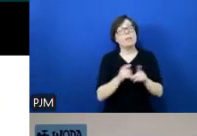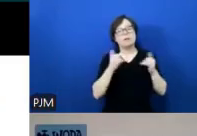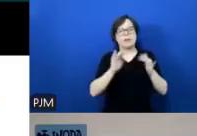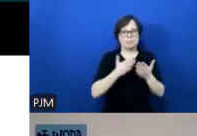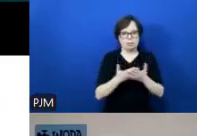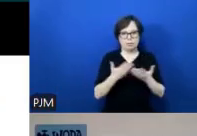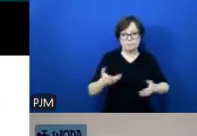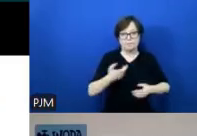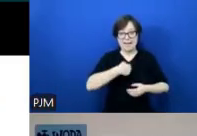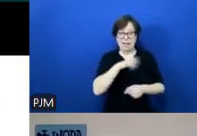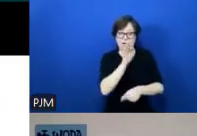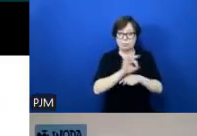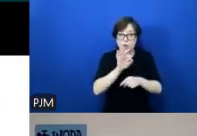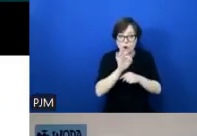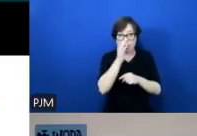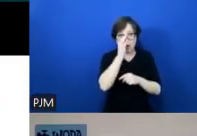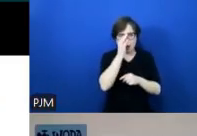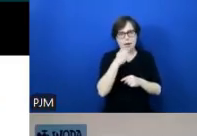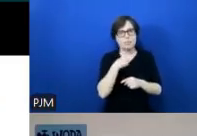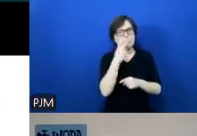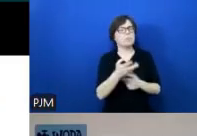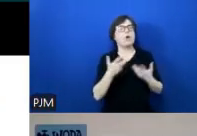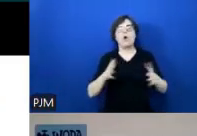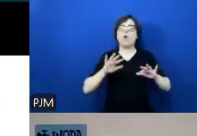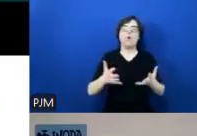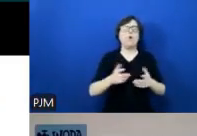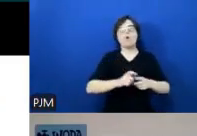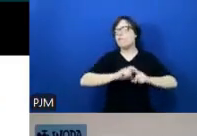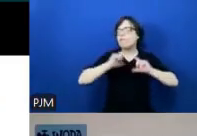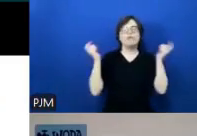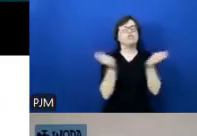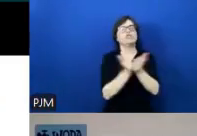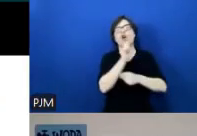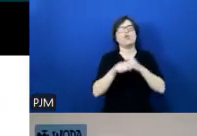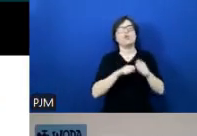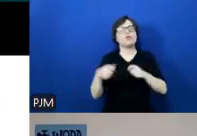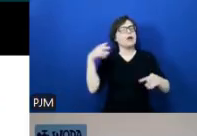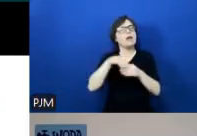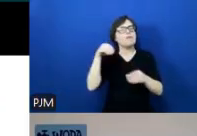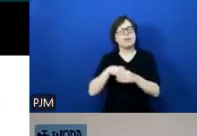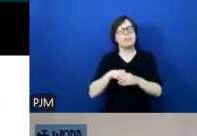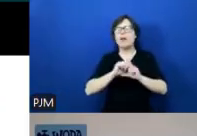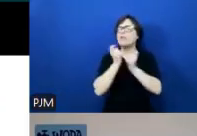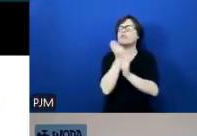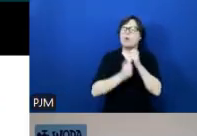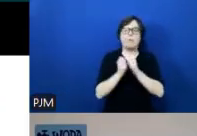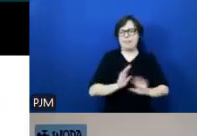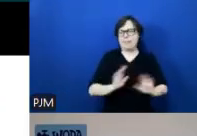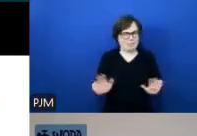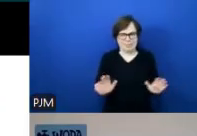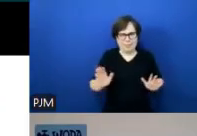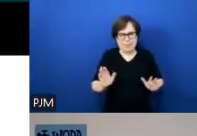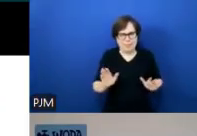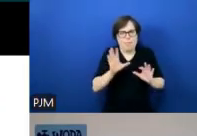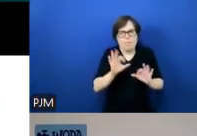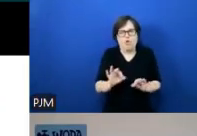To give you another example, we treat our project not that all the possible solutions are included, all the needs,